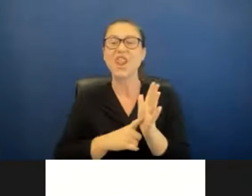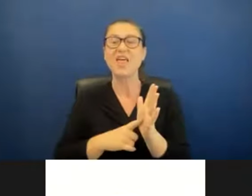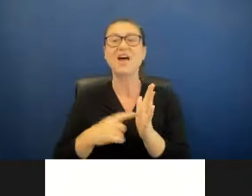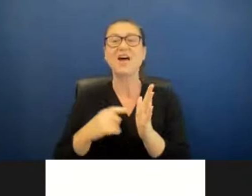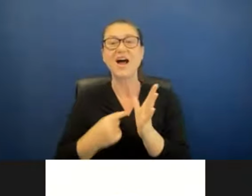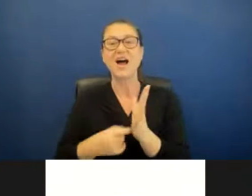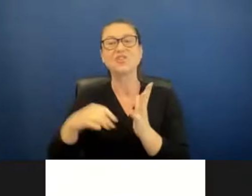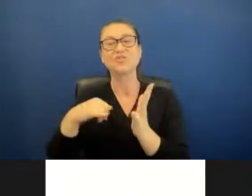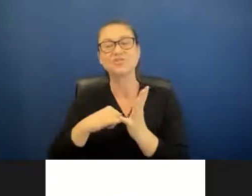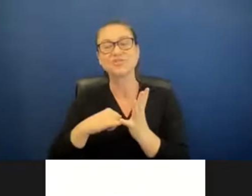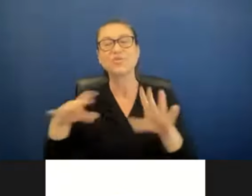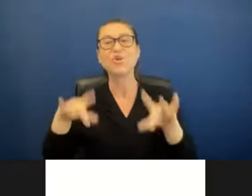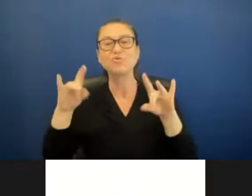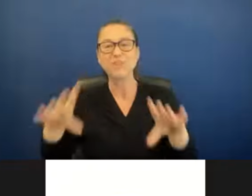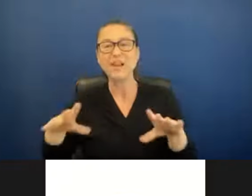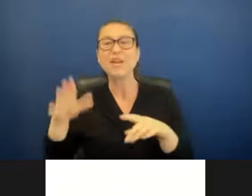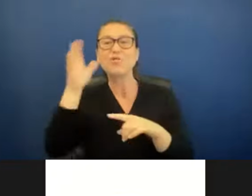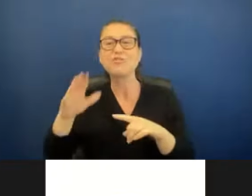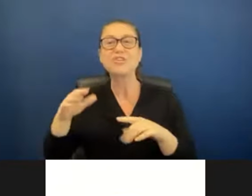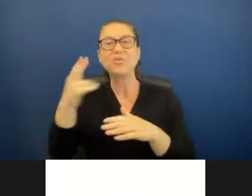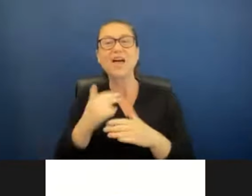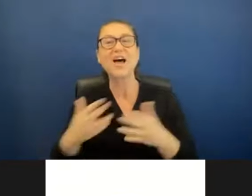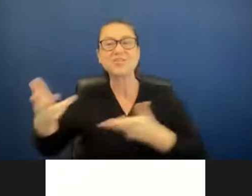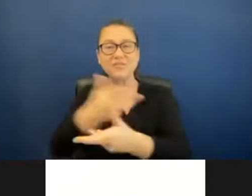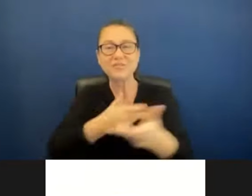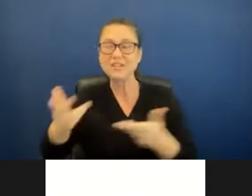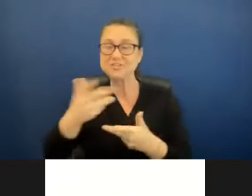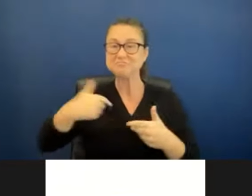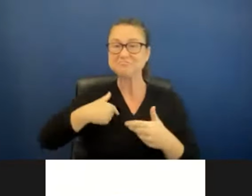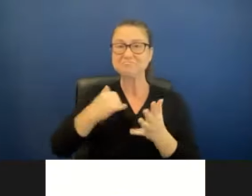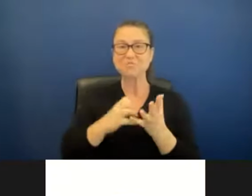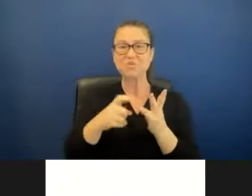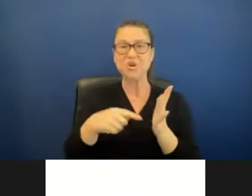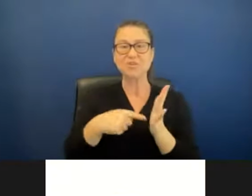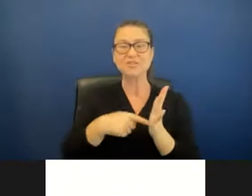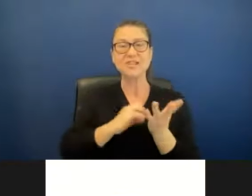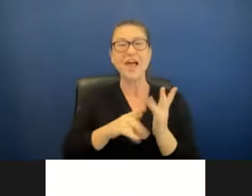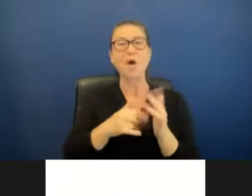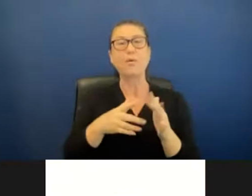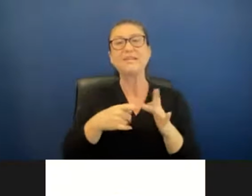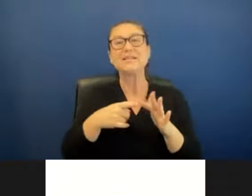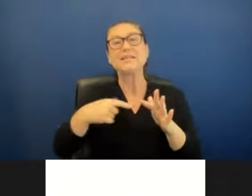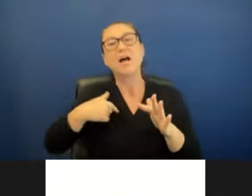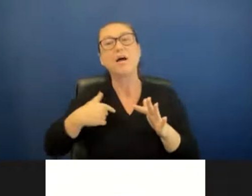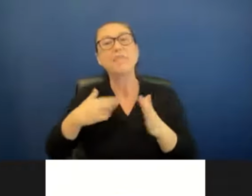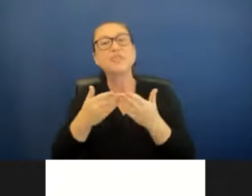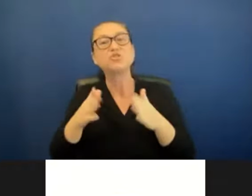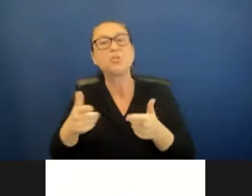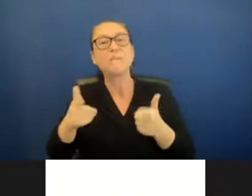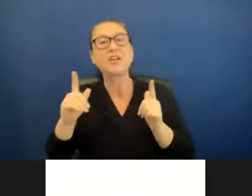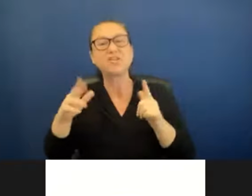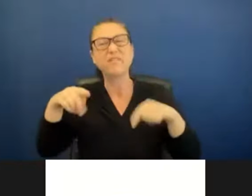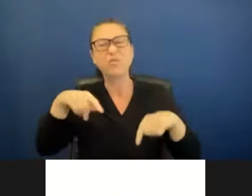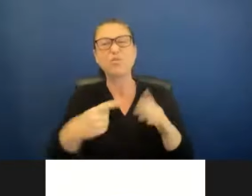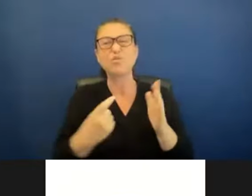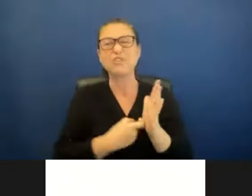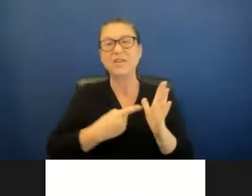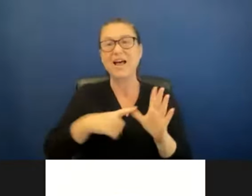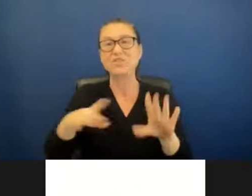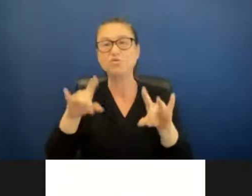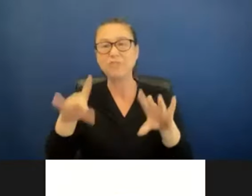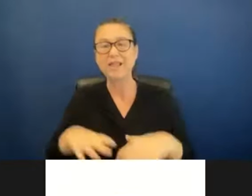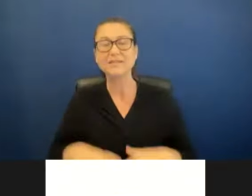Conversation series. My name is Scott Howey and I'm the General Manager for Regional Arts Australia. I'm joining